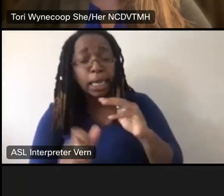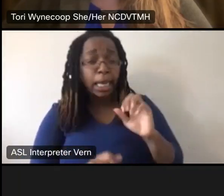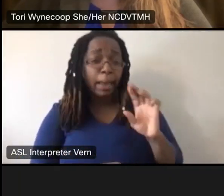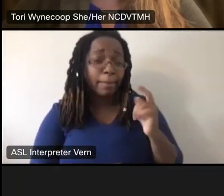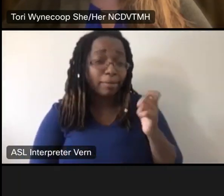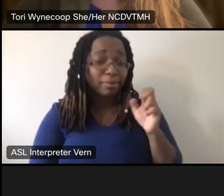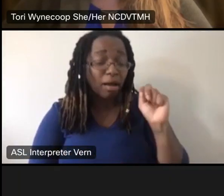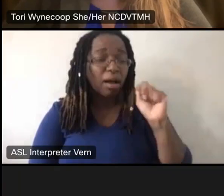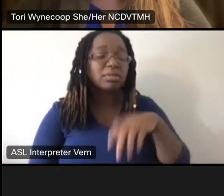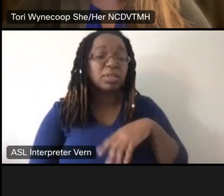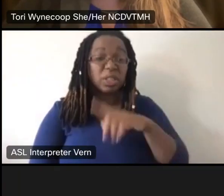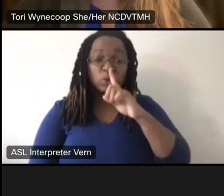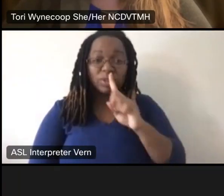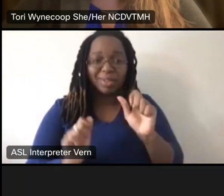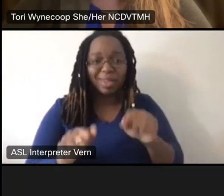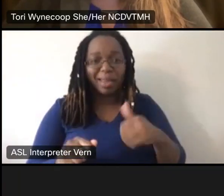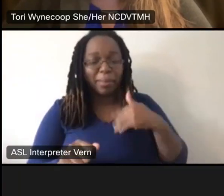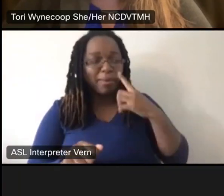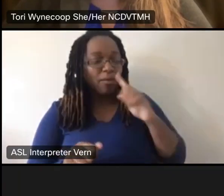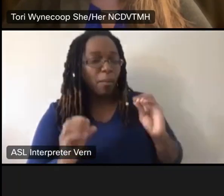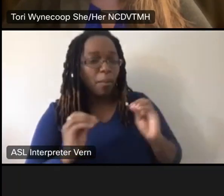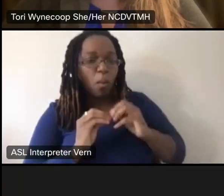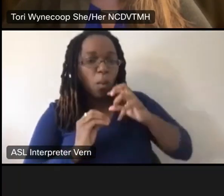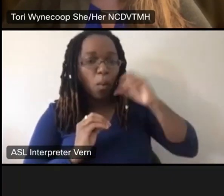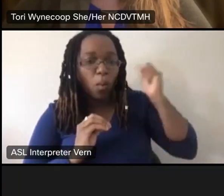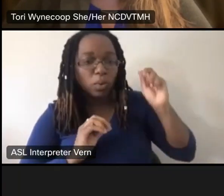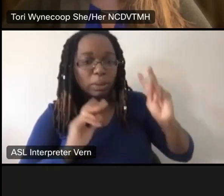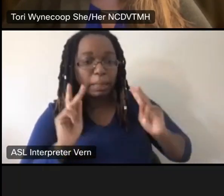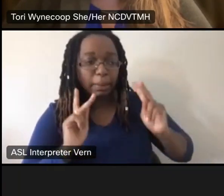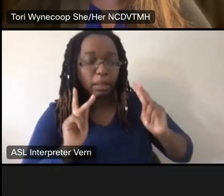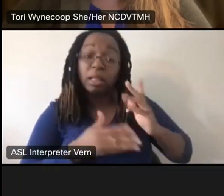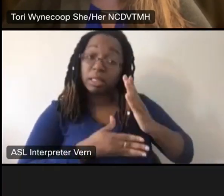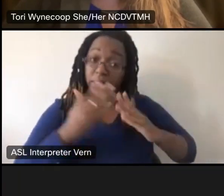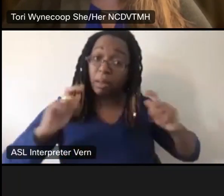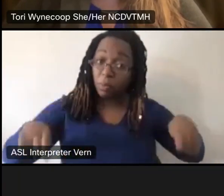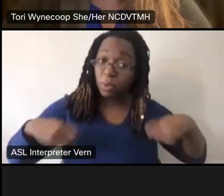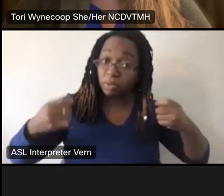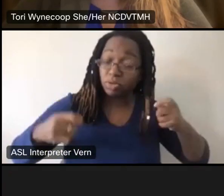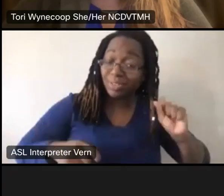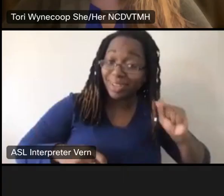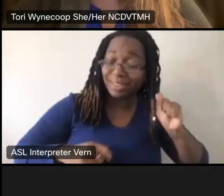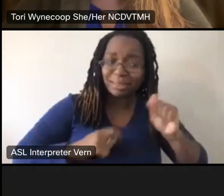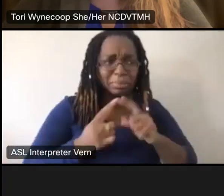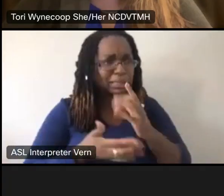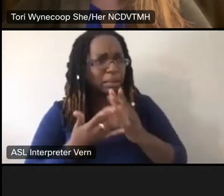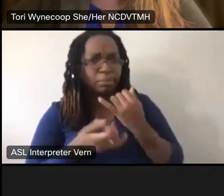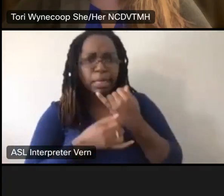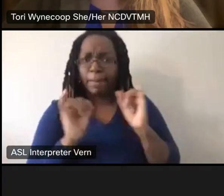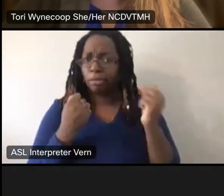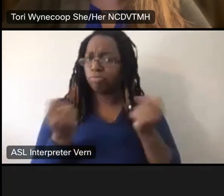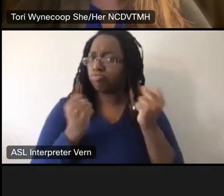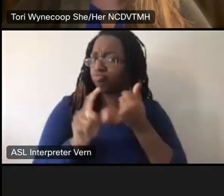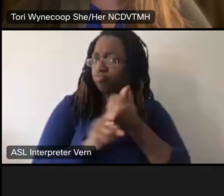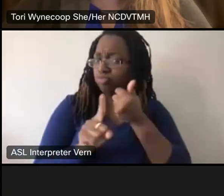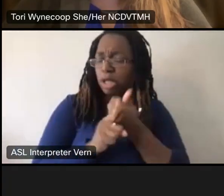for older adults. And of course, we have those who do use a wheelchair, but who are still very active and independent, that may still drive themselves and things like that.